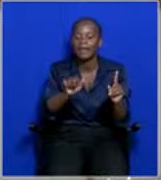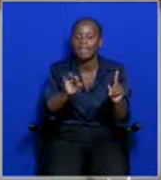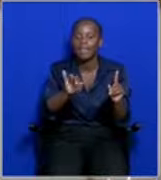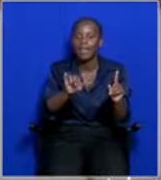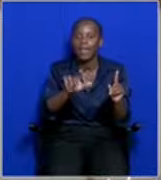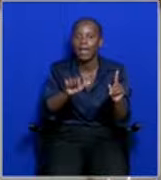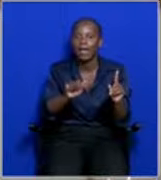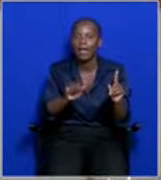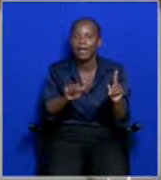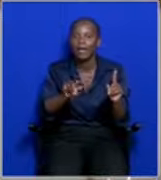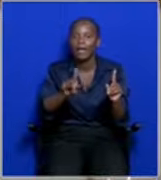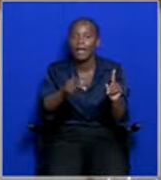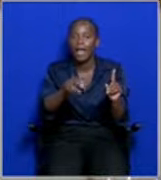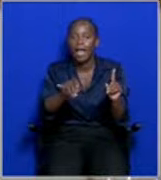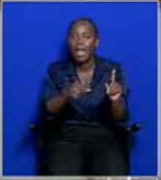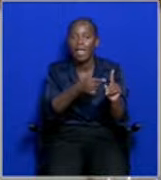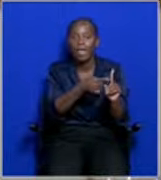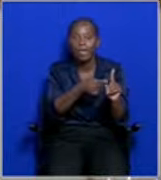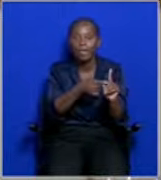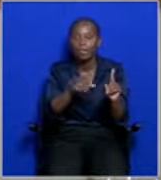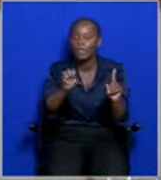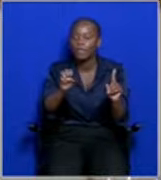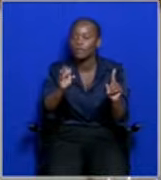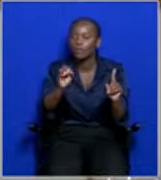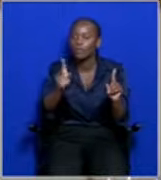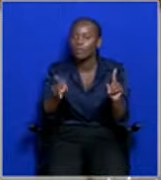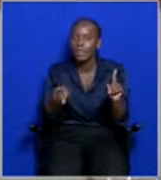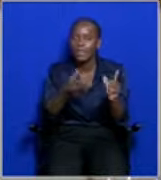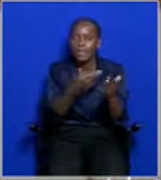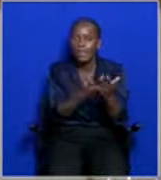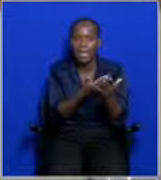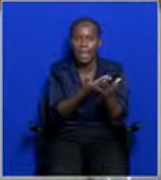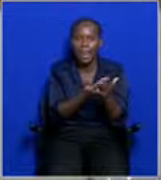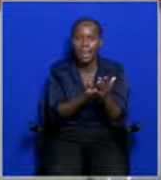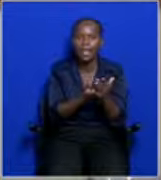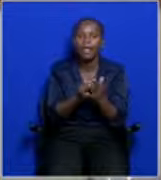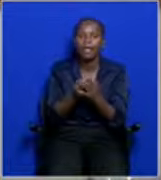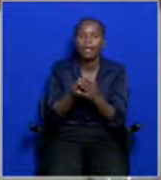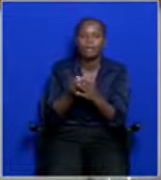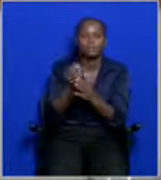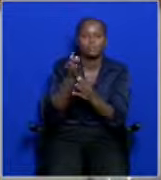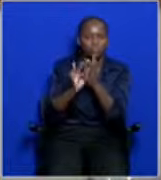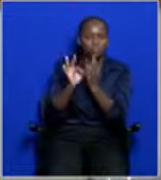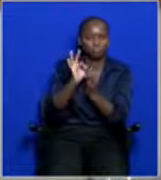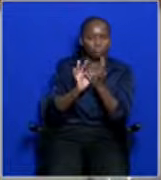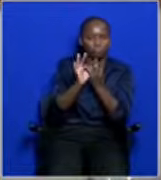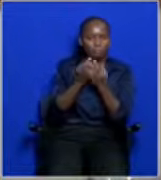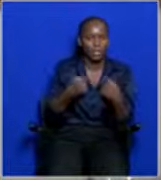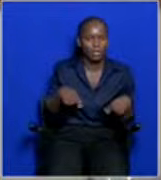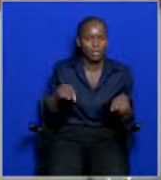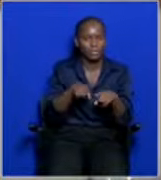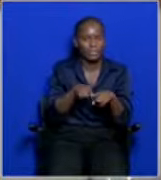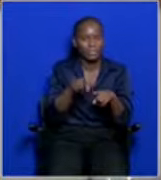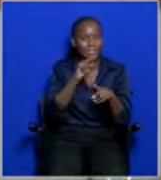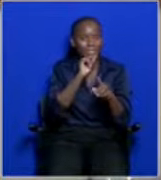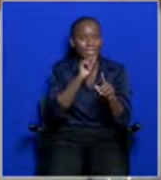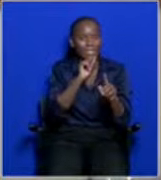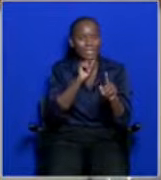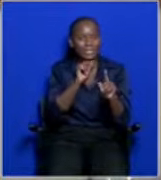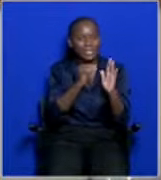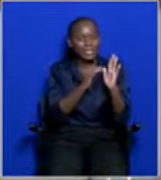regulatory mechanisms, will direct us as to whether that's how it's intended to be done. Then we can engage with the question of